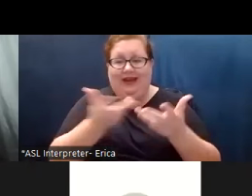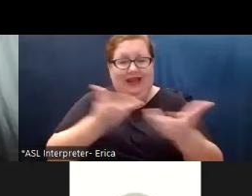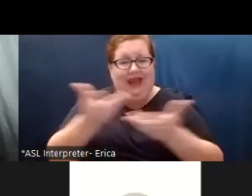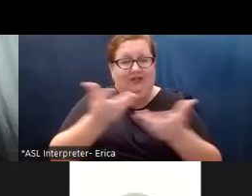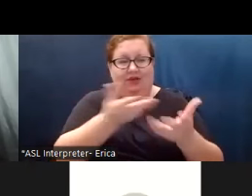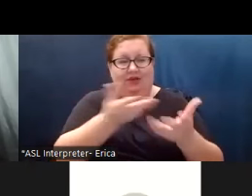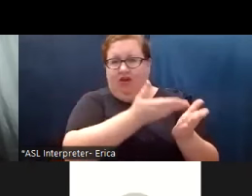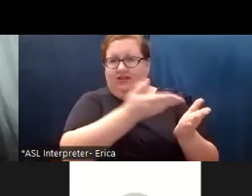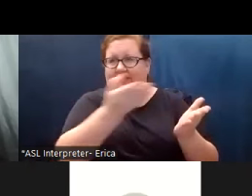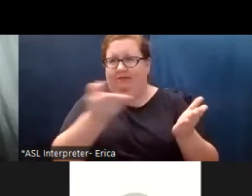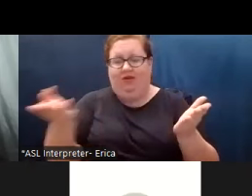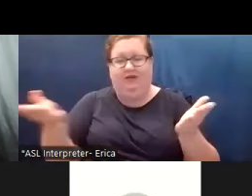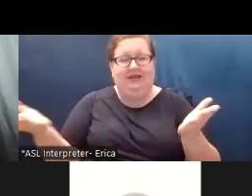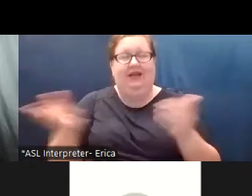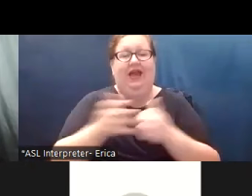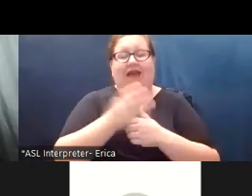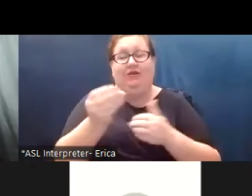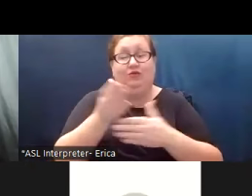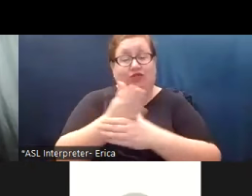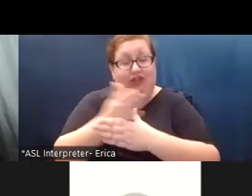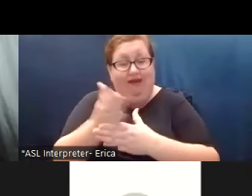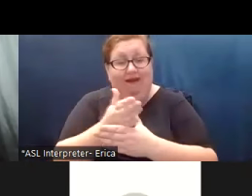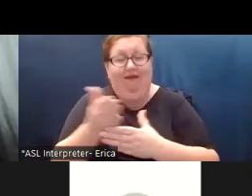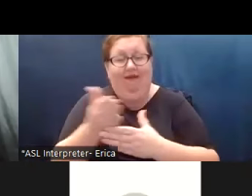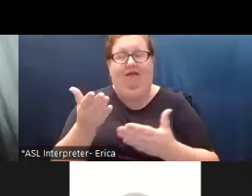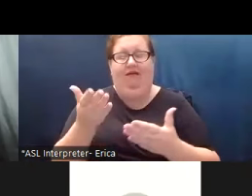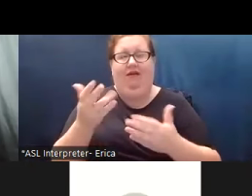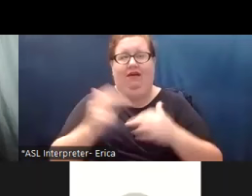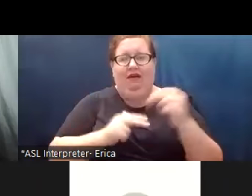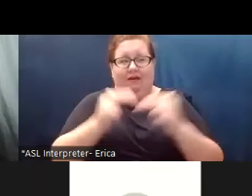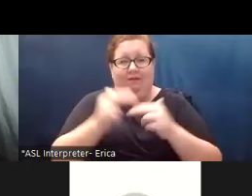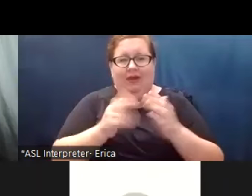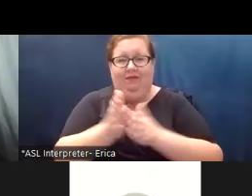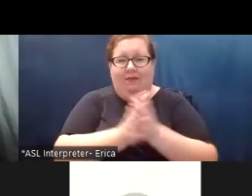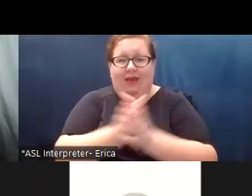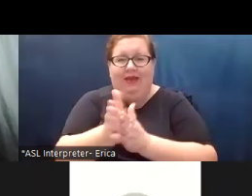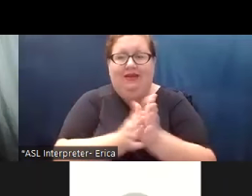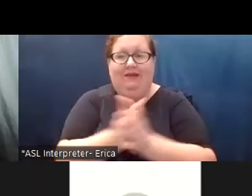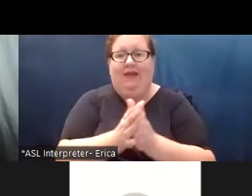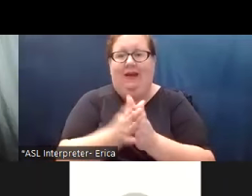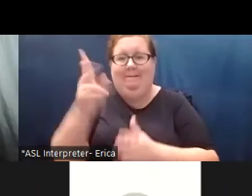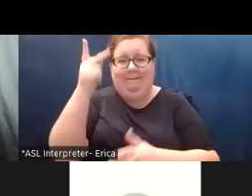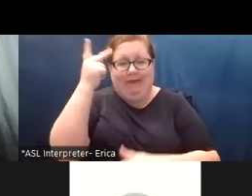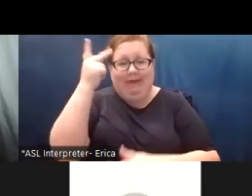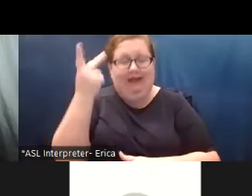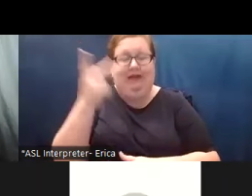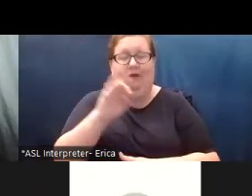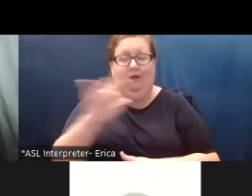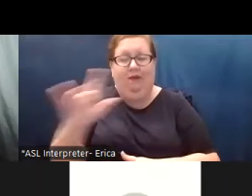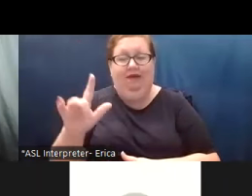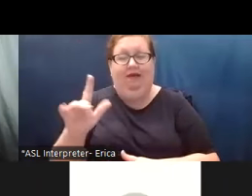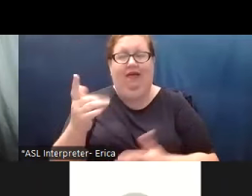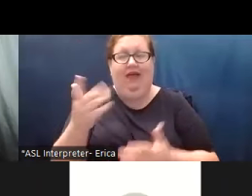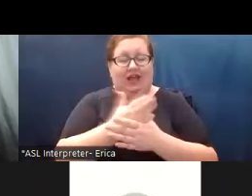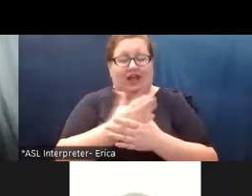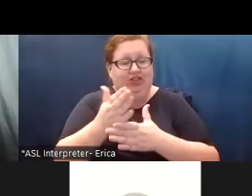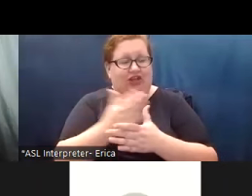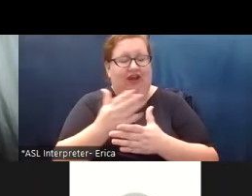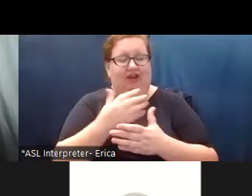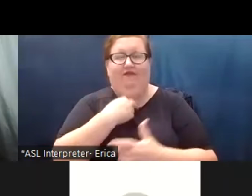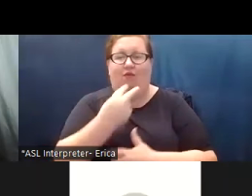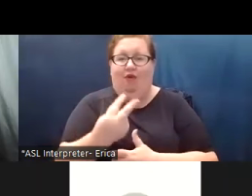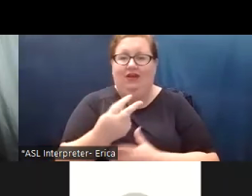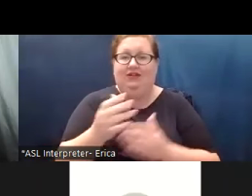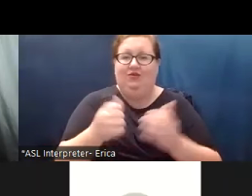scales, and also to share, to build momentum, shared political will, and advocate through a shared voice, and then